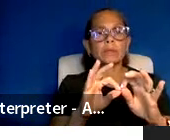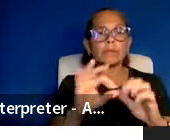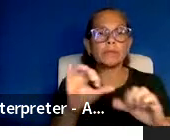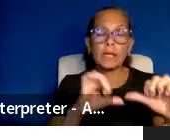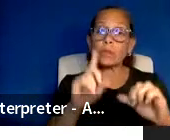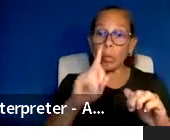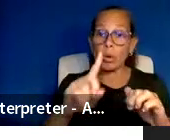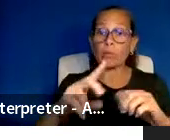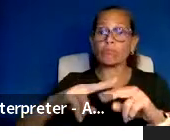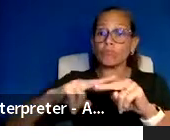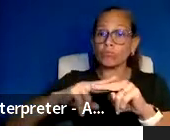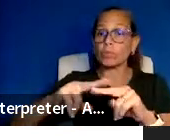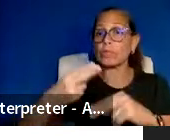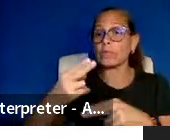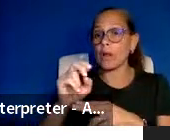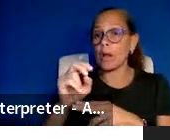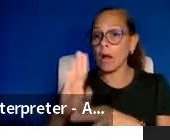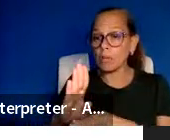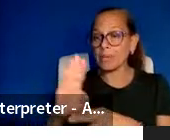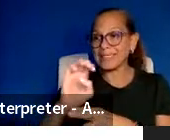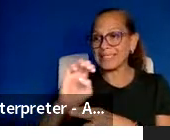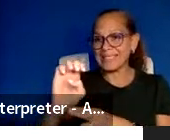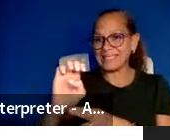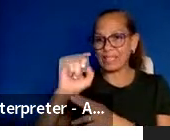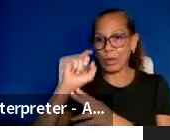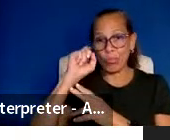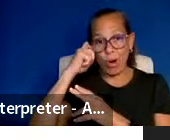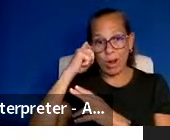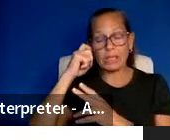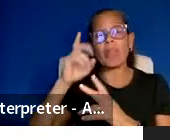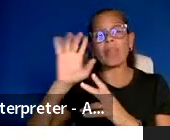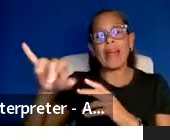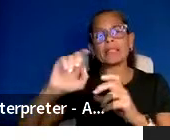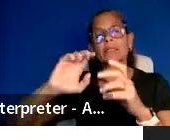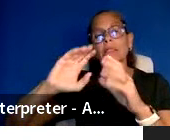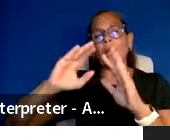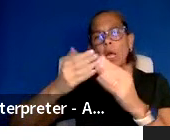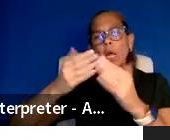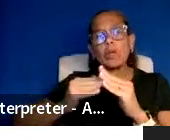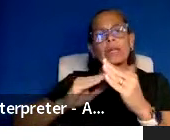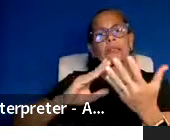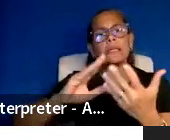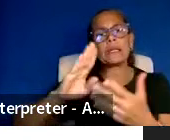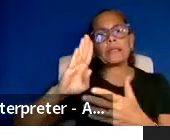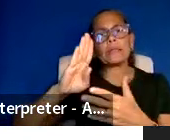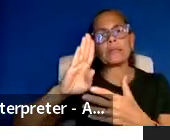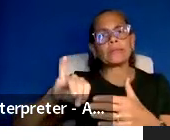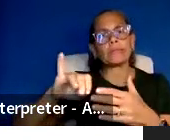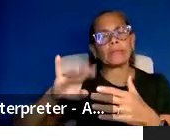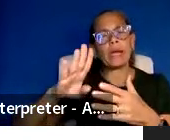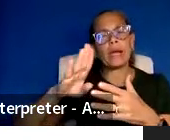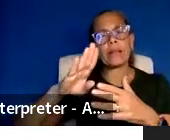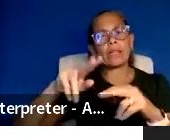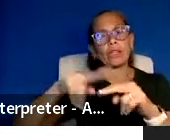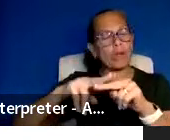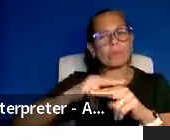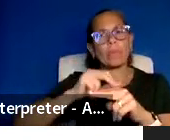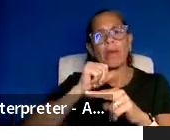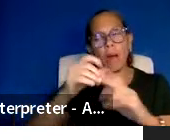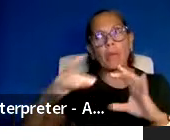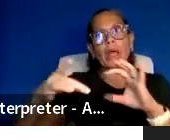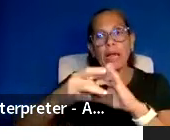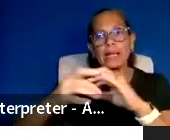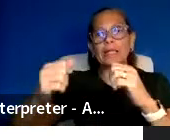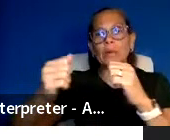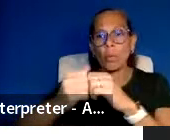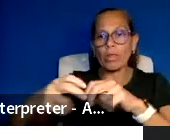soon to be a transit hub in the East Bronx. But this is a community that's literally bisected by the tracks and will now be connected by the